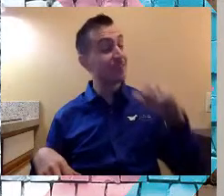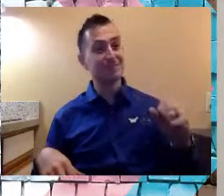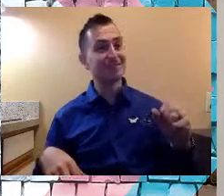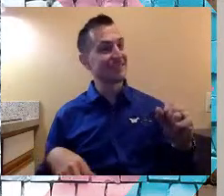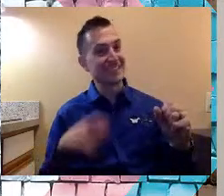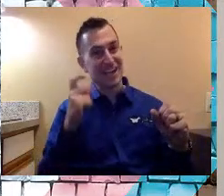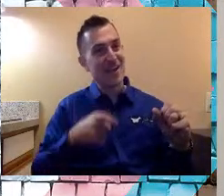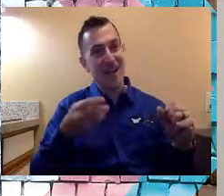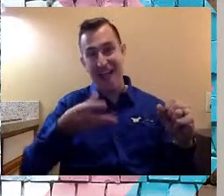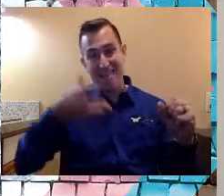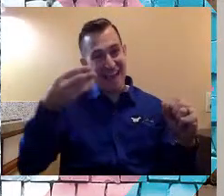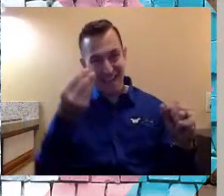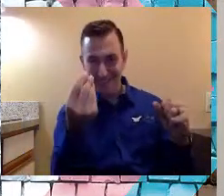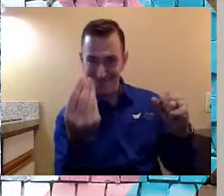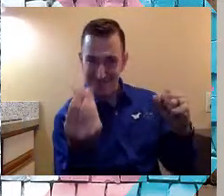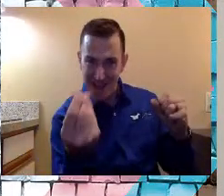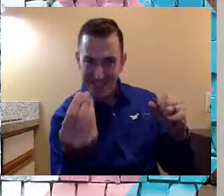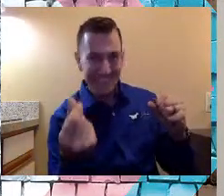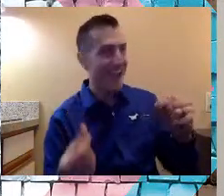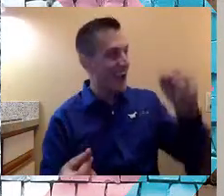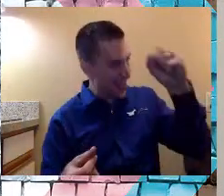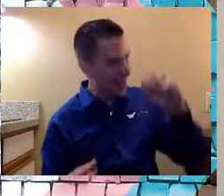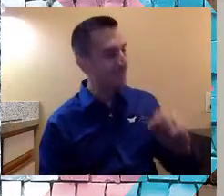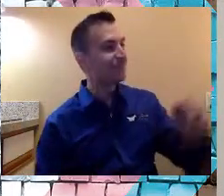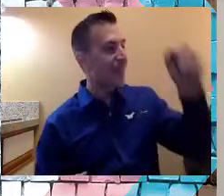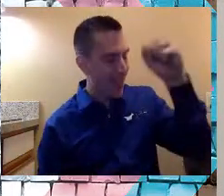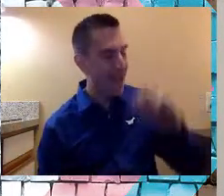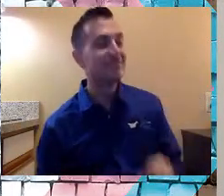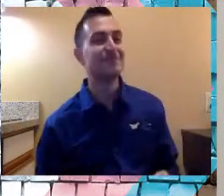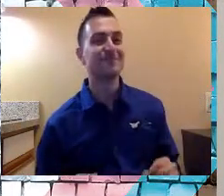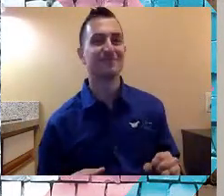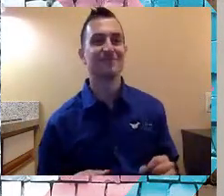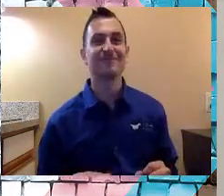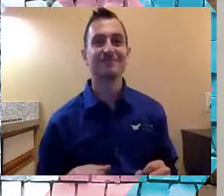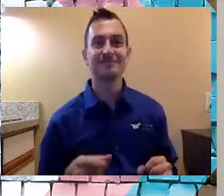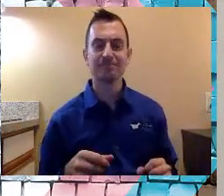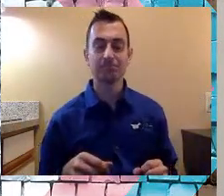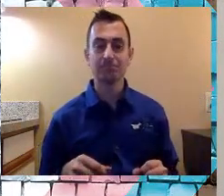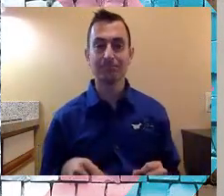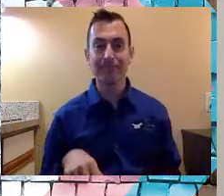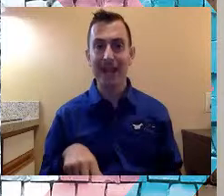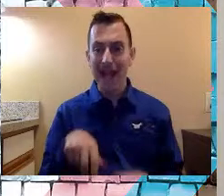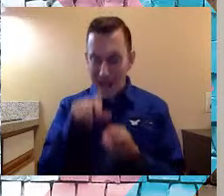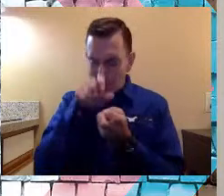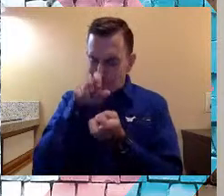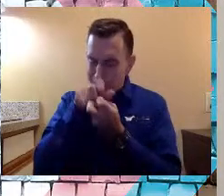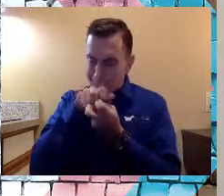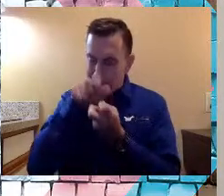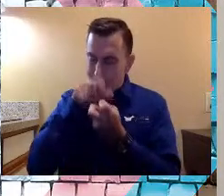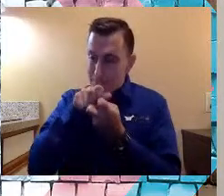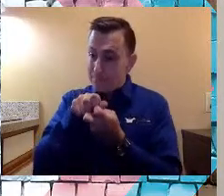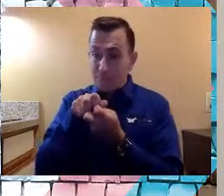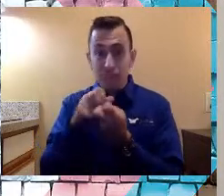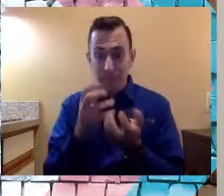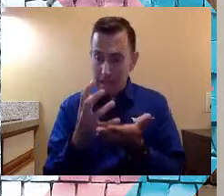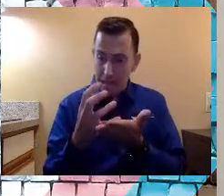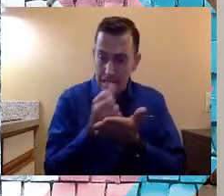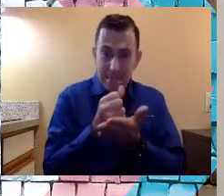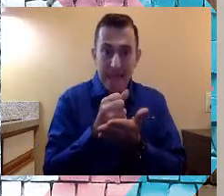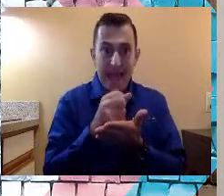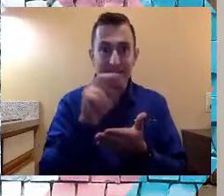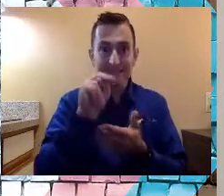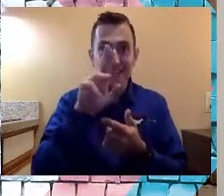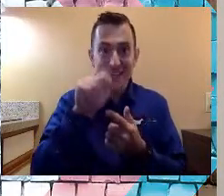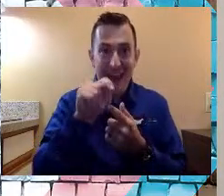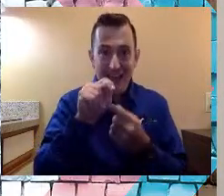is nice for one person. It's okay to help a squirrel collect nuts. This little girl